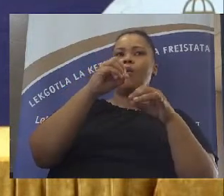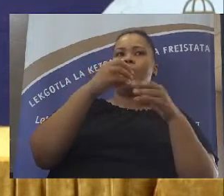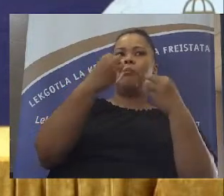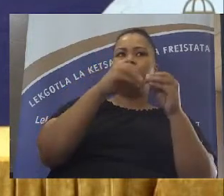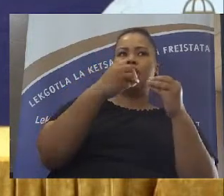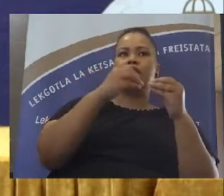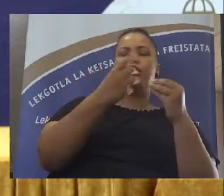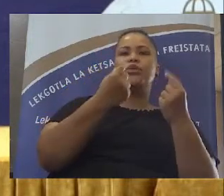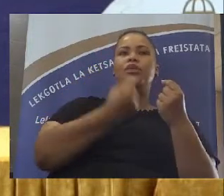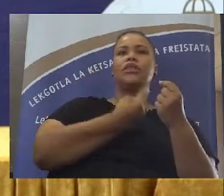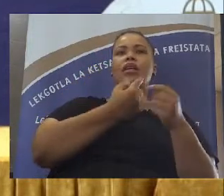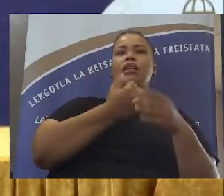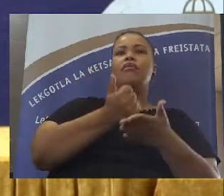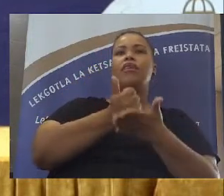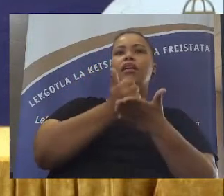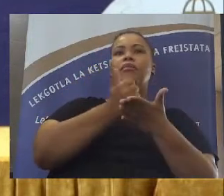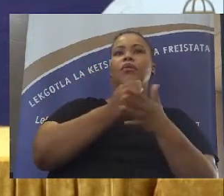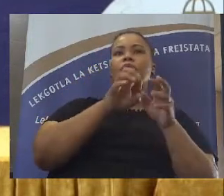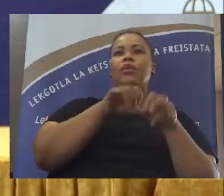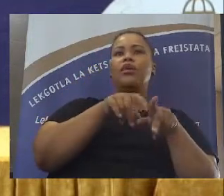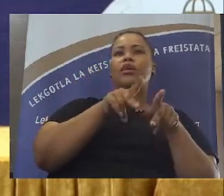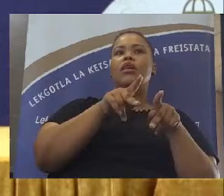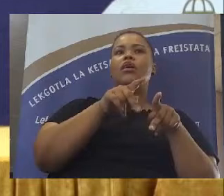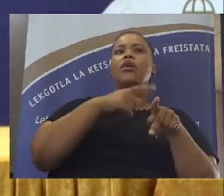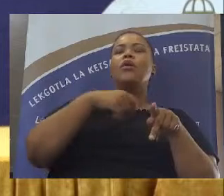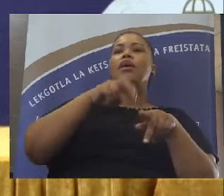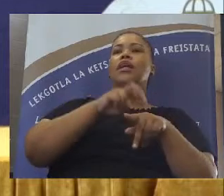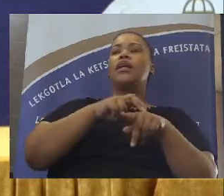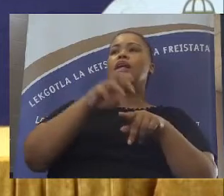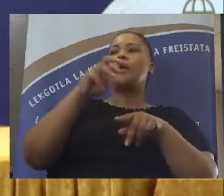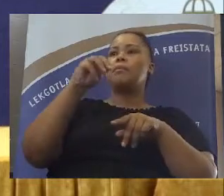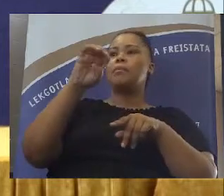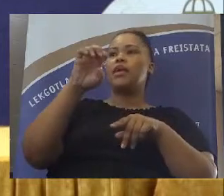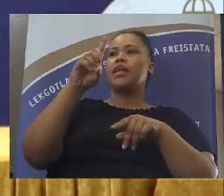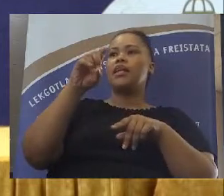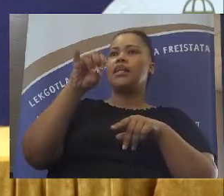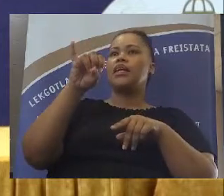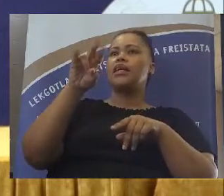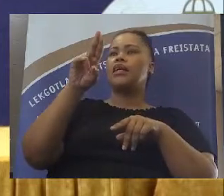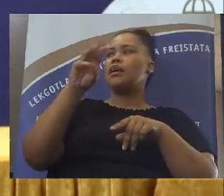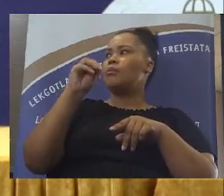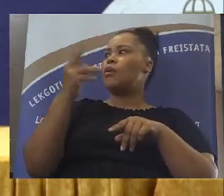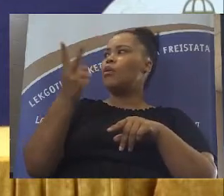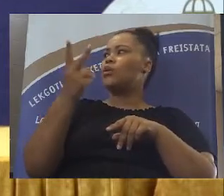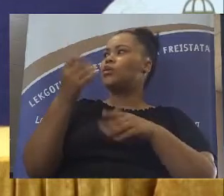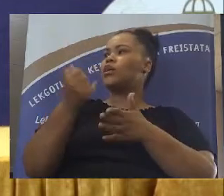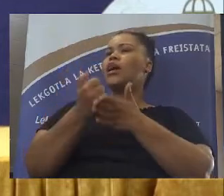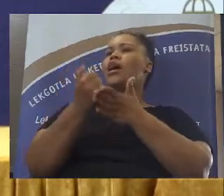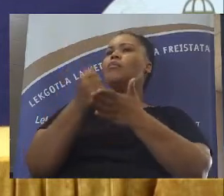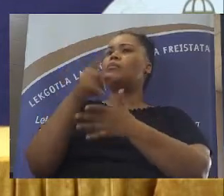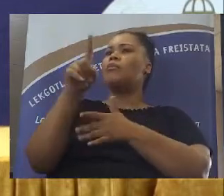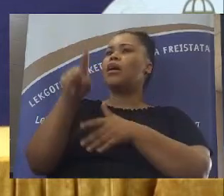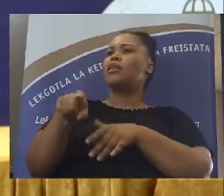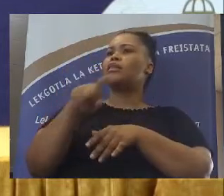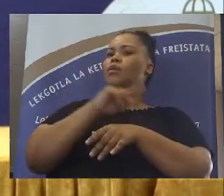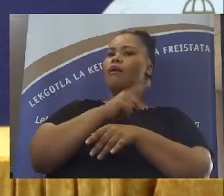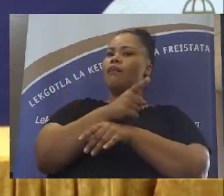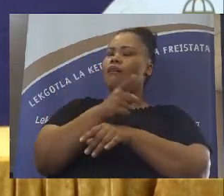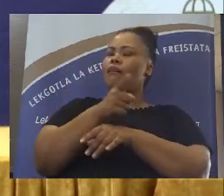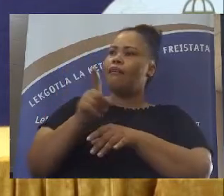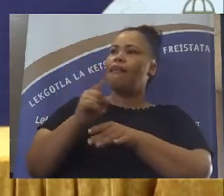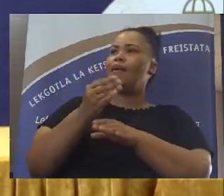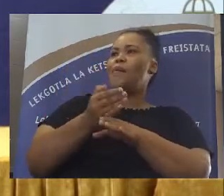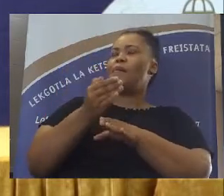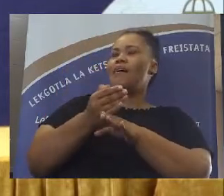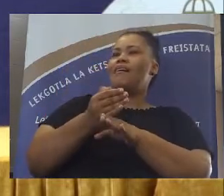opportunities. We also need to support our medium enterprises, because they are the ones that create the jobs.